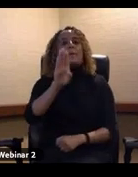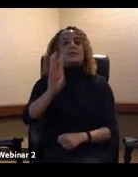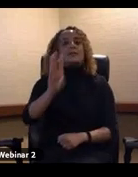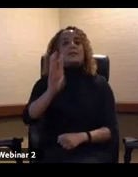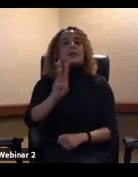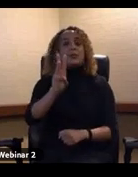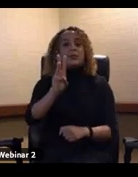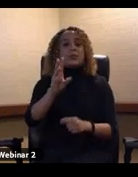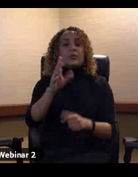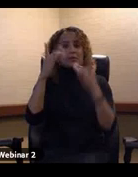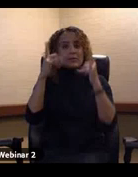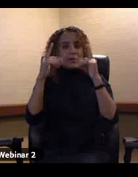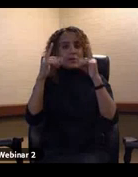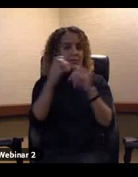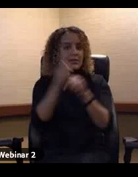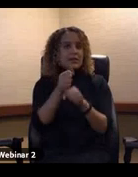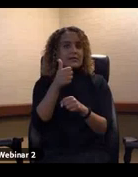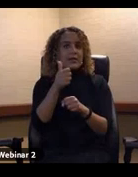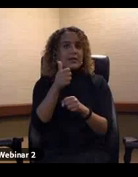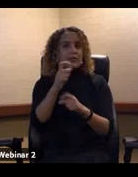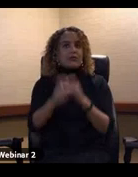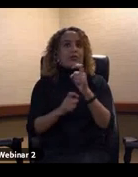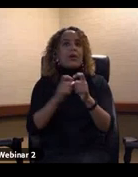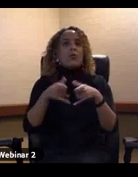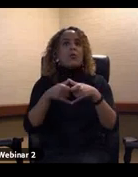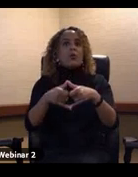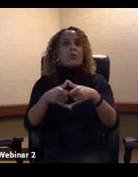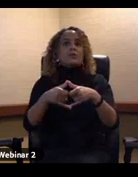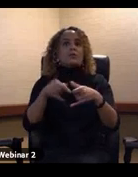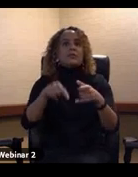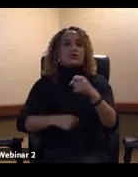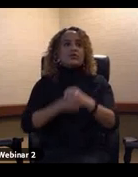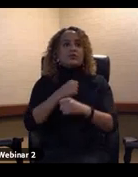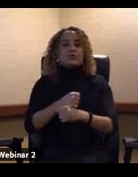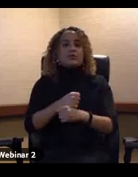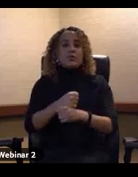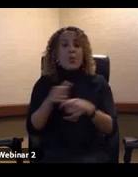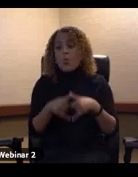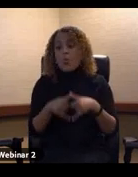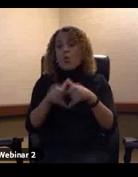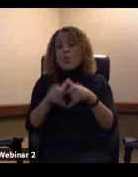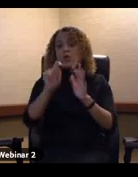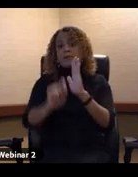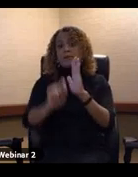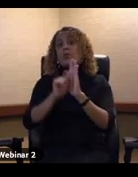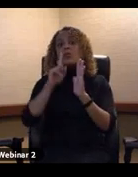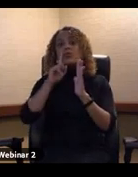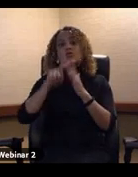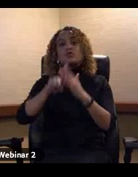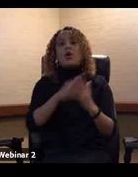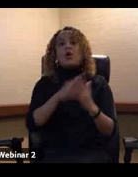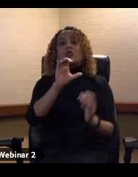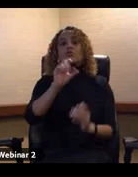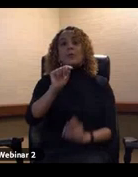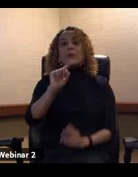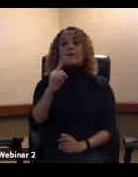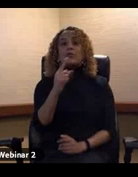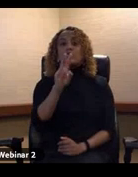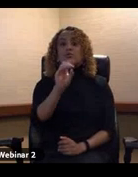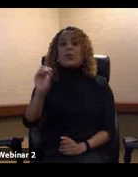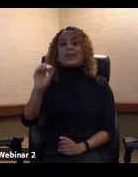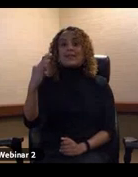OVW expects to make up to 10 grant awards this year. Generally, the award period will start on October 1st,